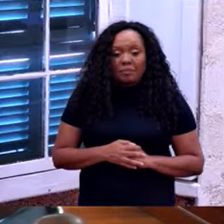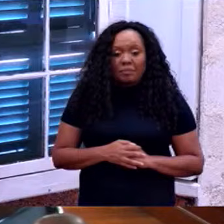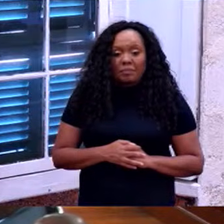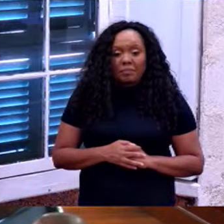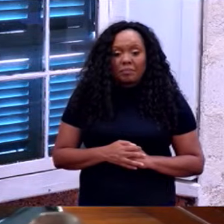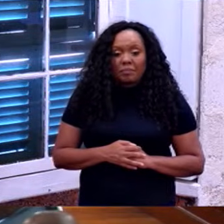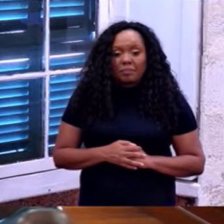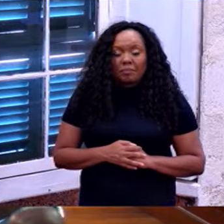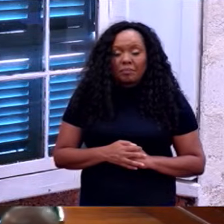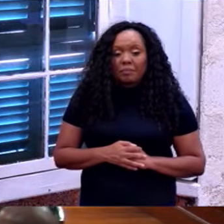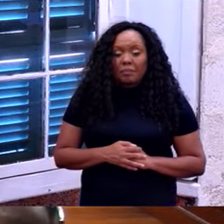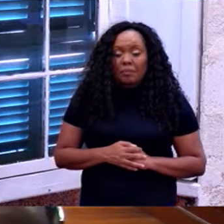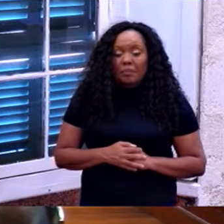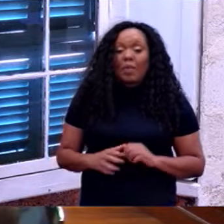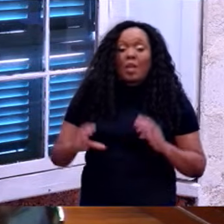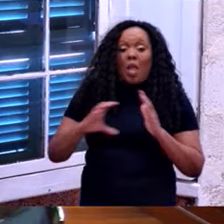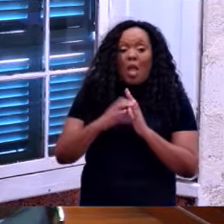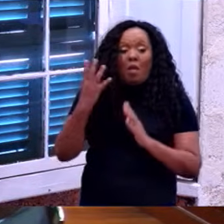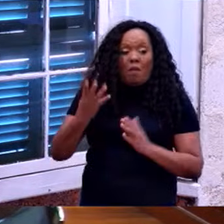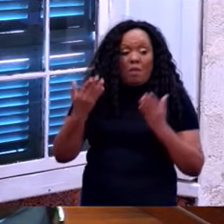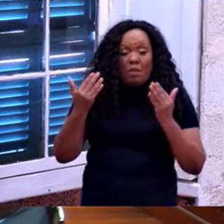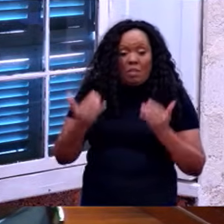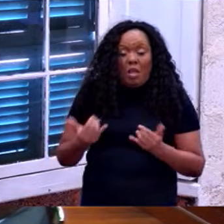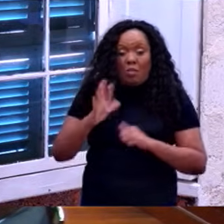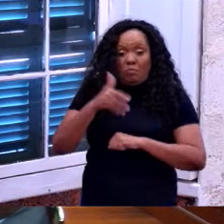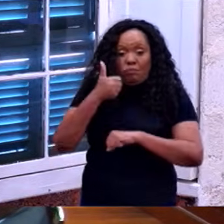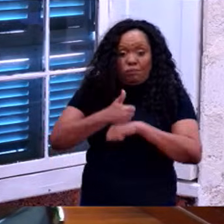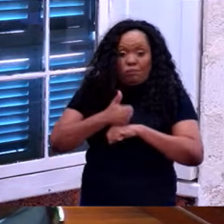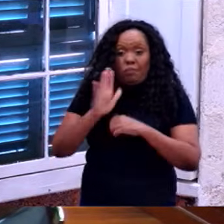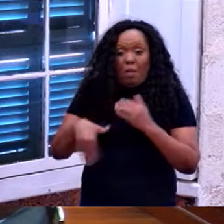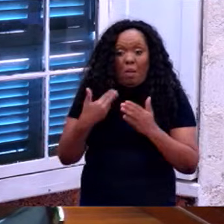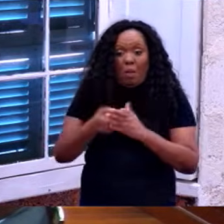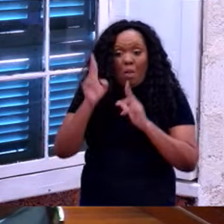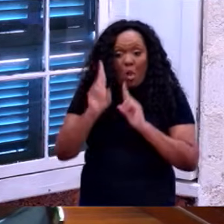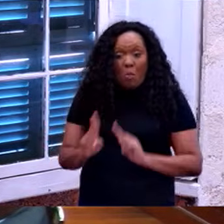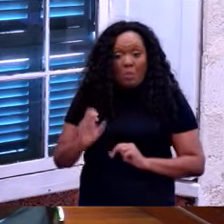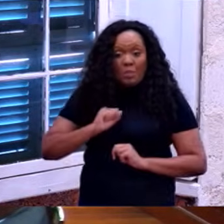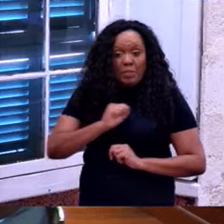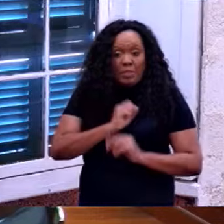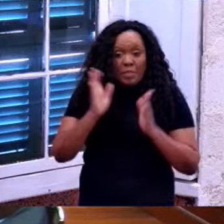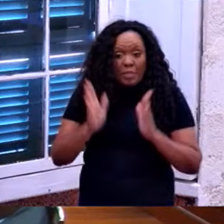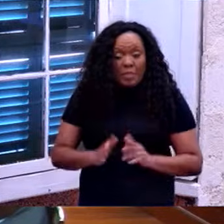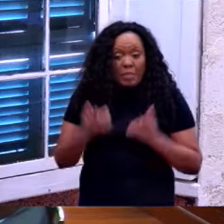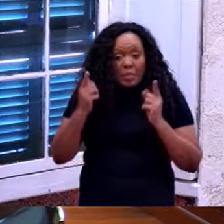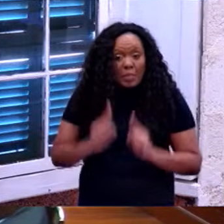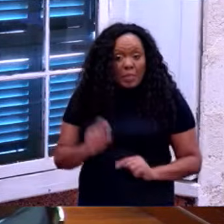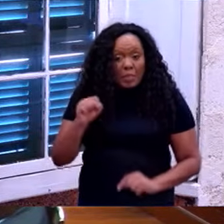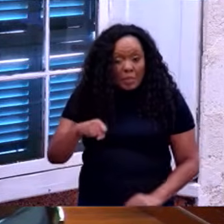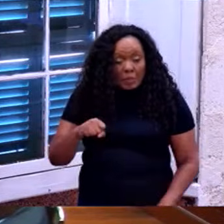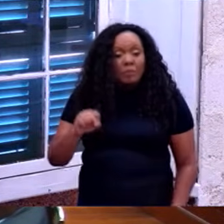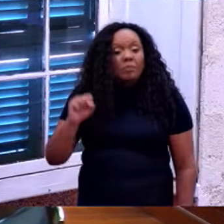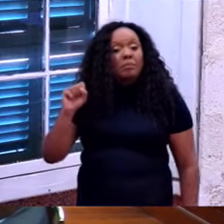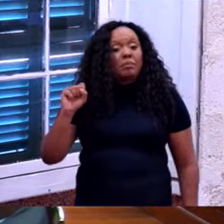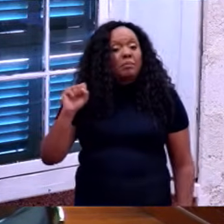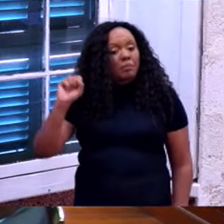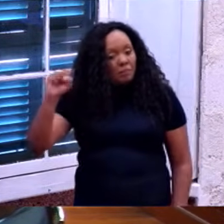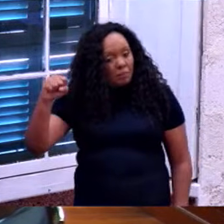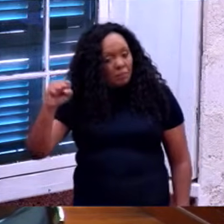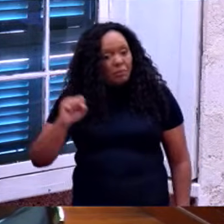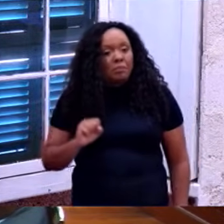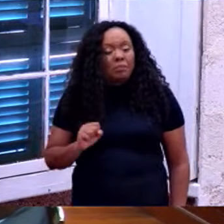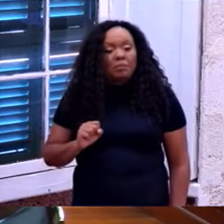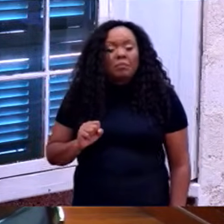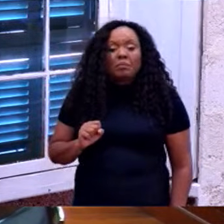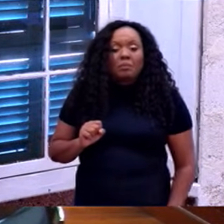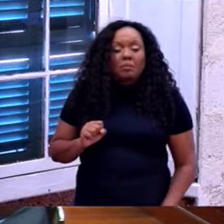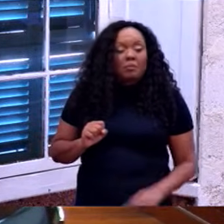The question is that clause 4 do now stand part. Will all honorable senators in favor please say aye?